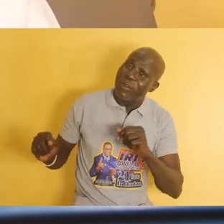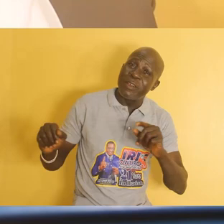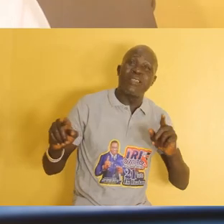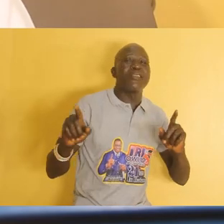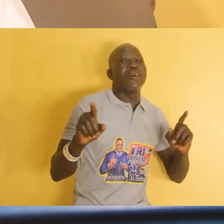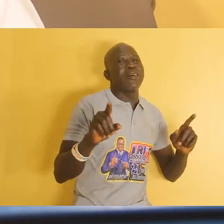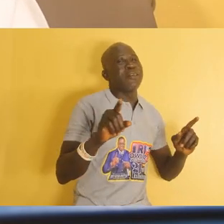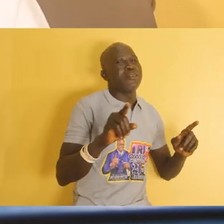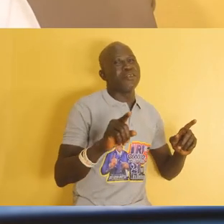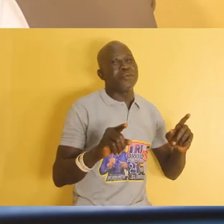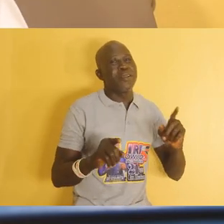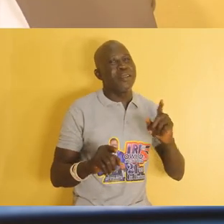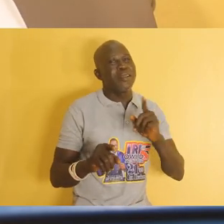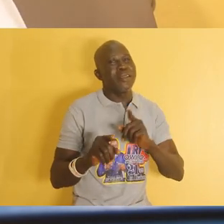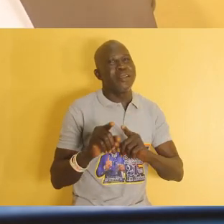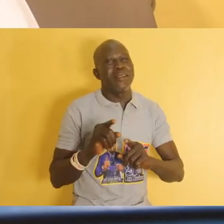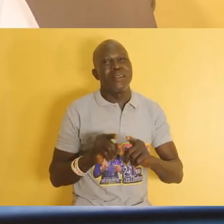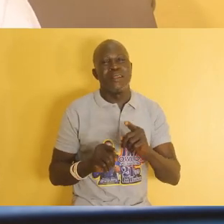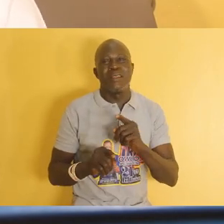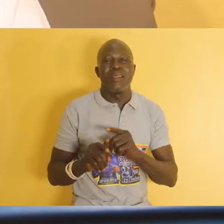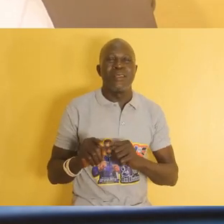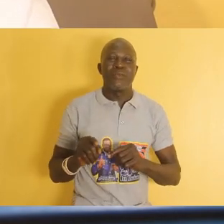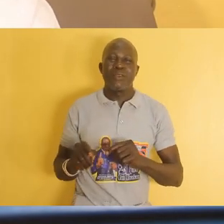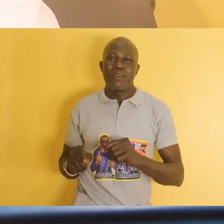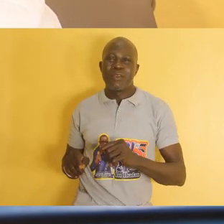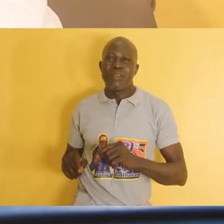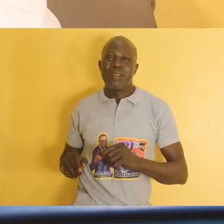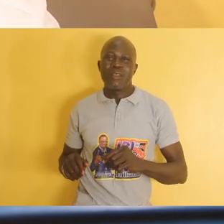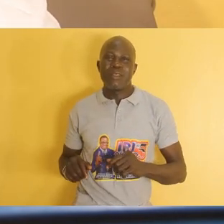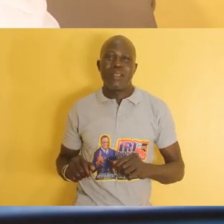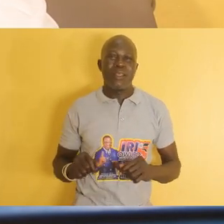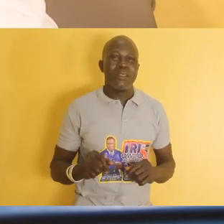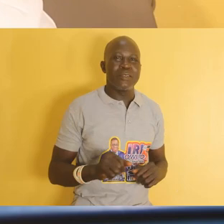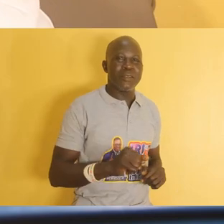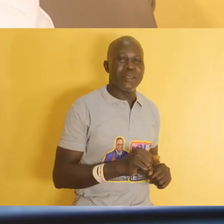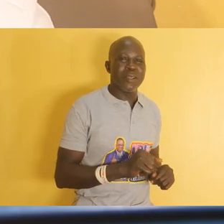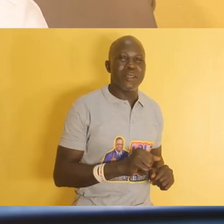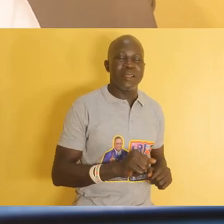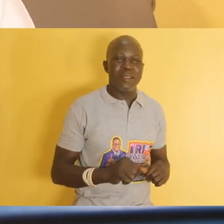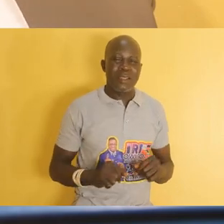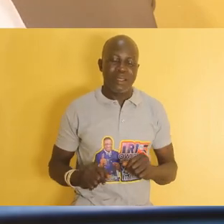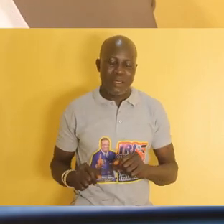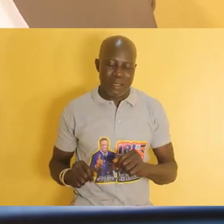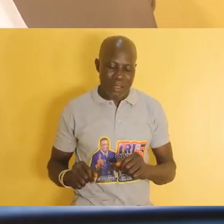ko le sa isope Emi ko le sa isope